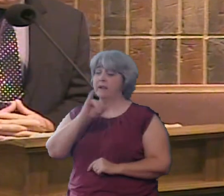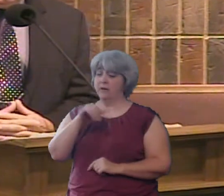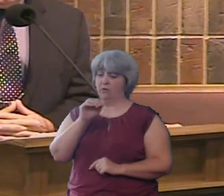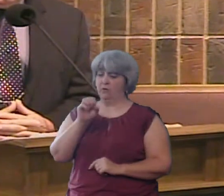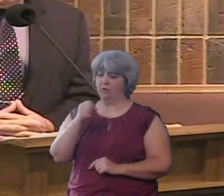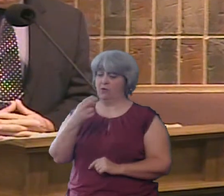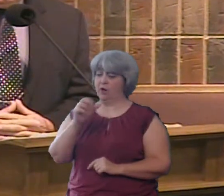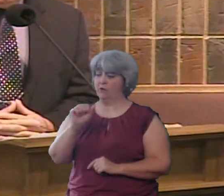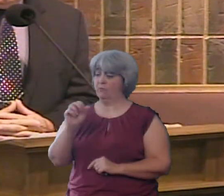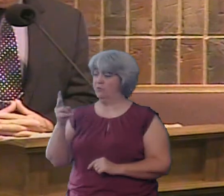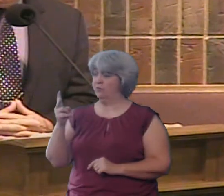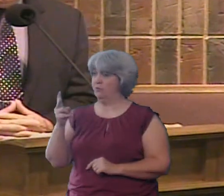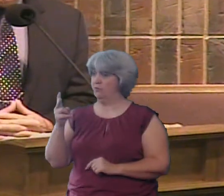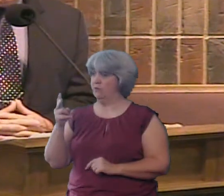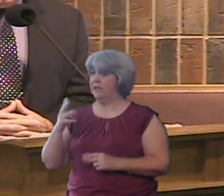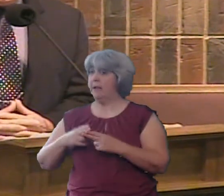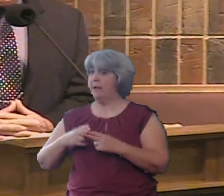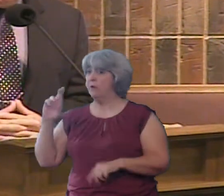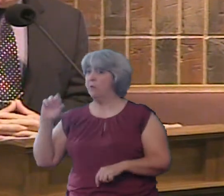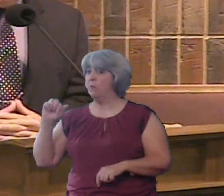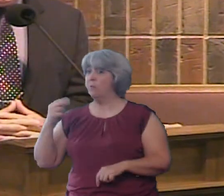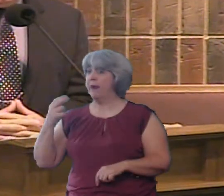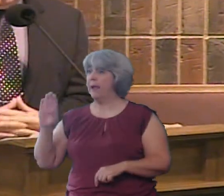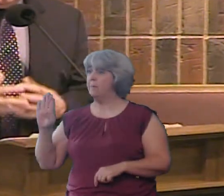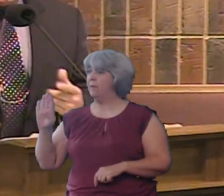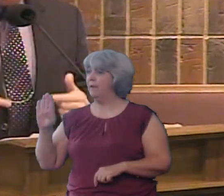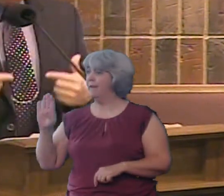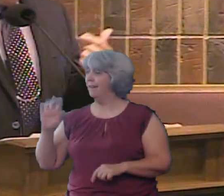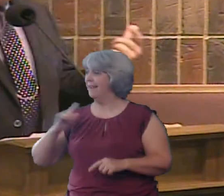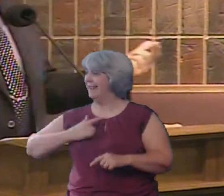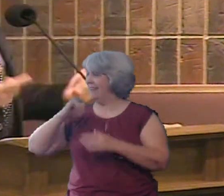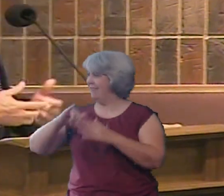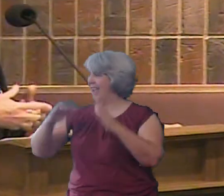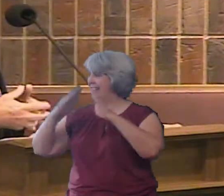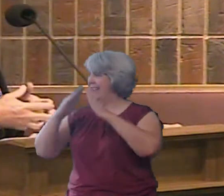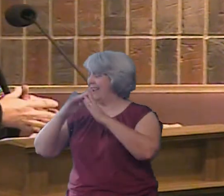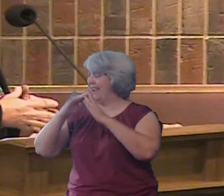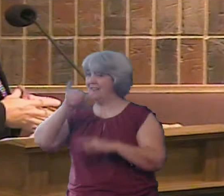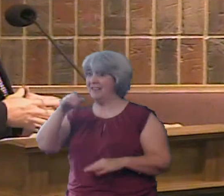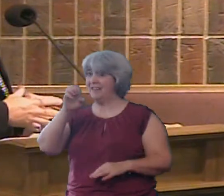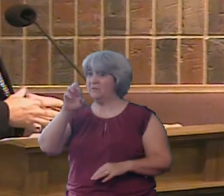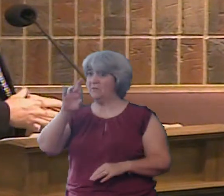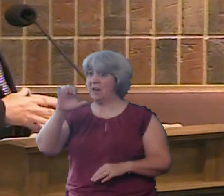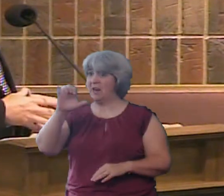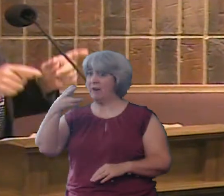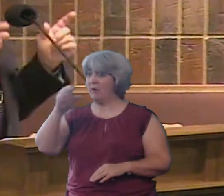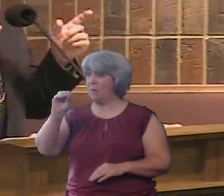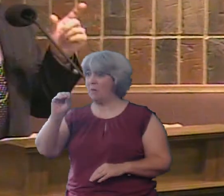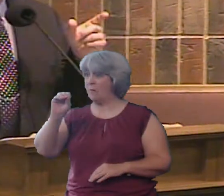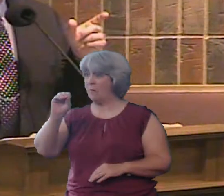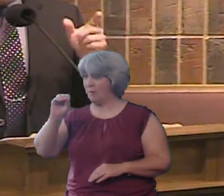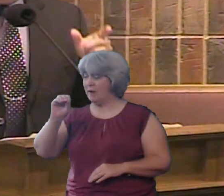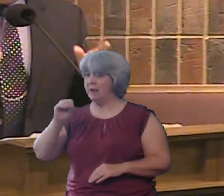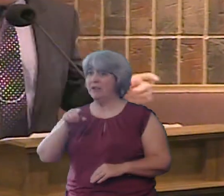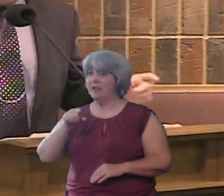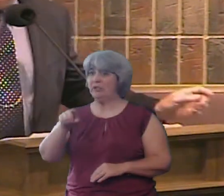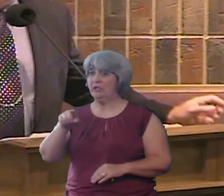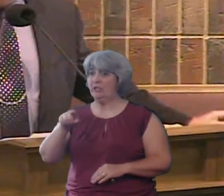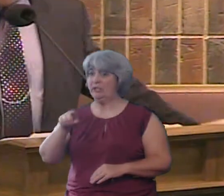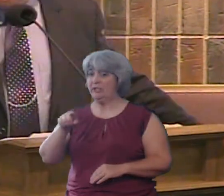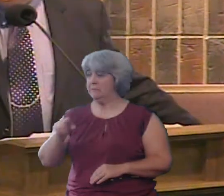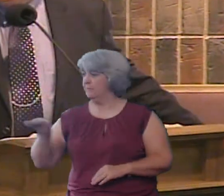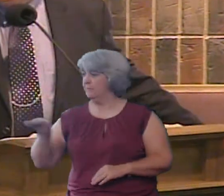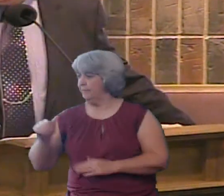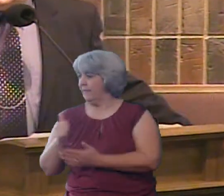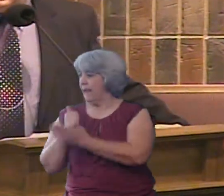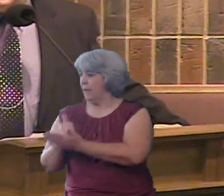Jericho, and yet when the spies came in, she aligns herself with the God of heaven and says, "I want to be with your God. I want